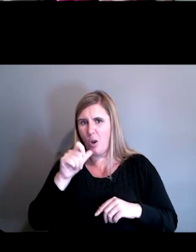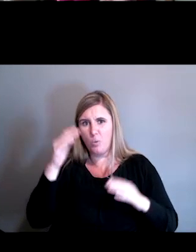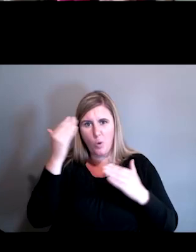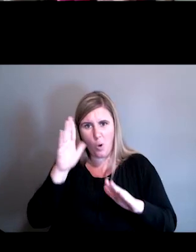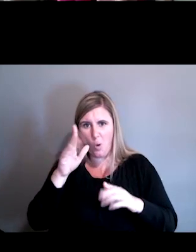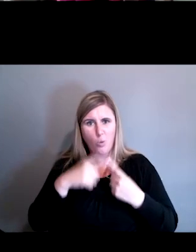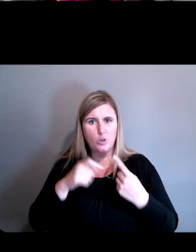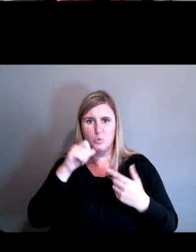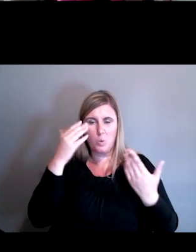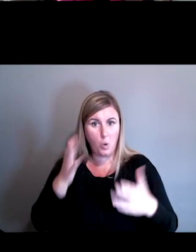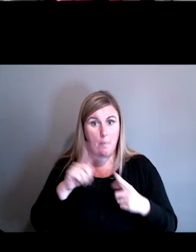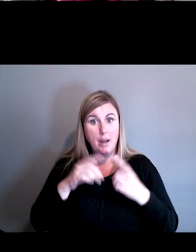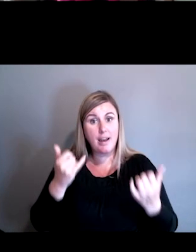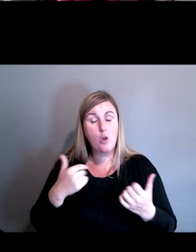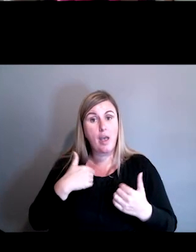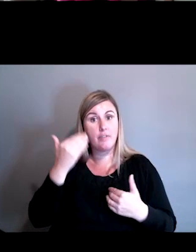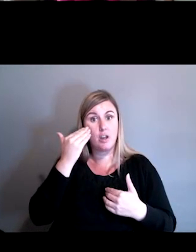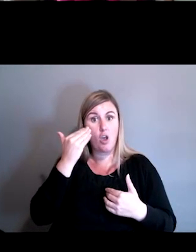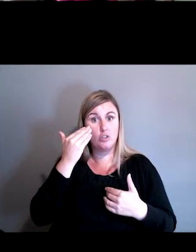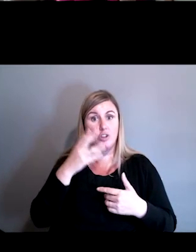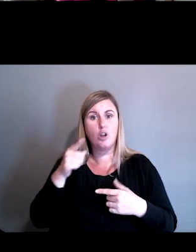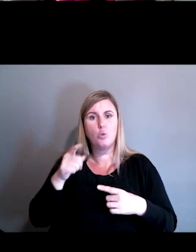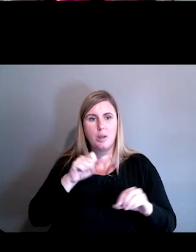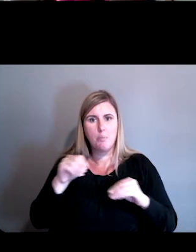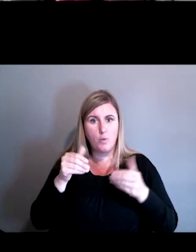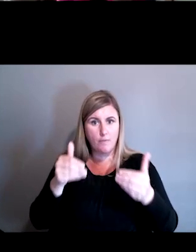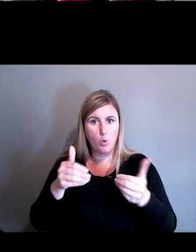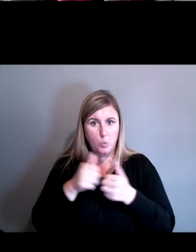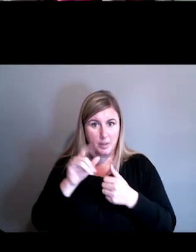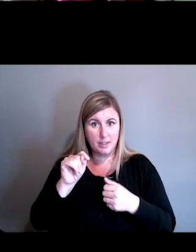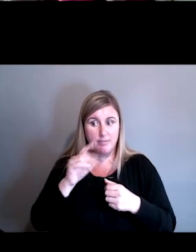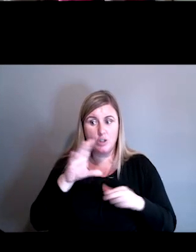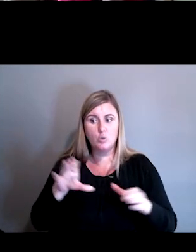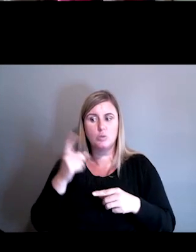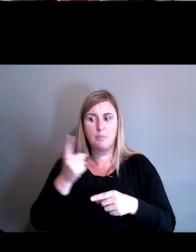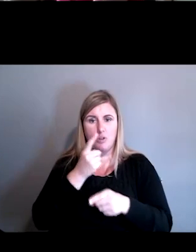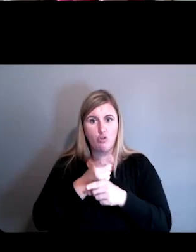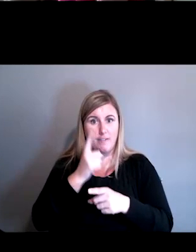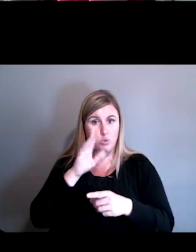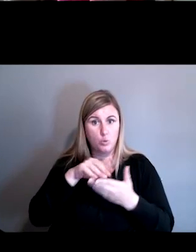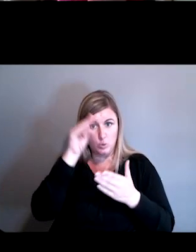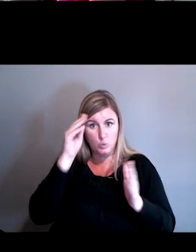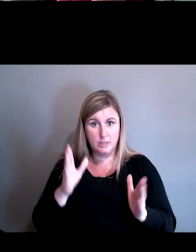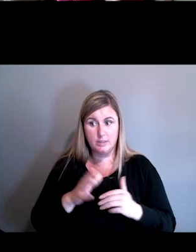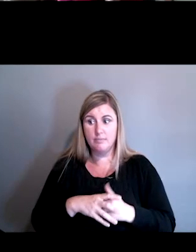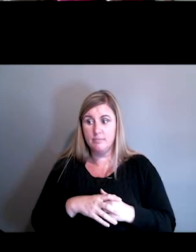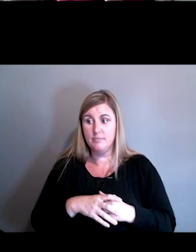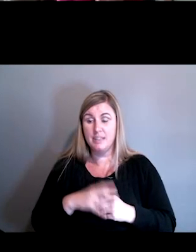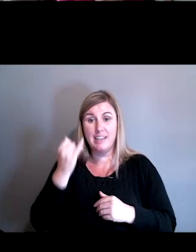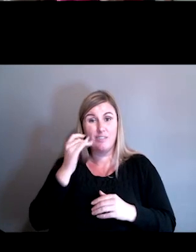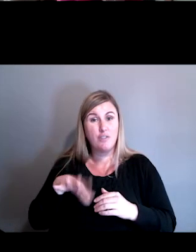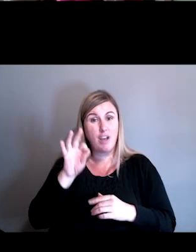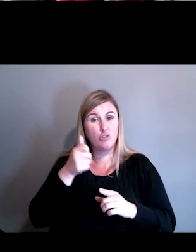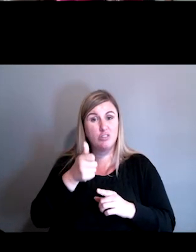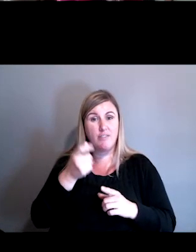move forward with it and do something right for your students. And if you find that you're still a little skeptical, that's okay too. A healthy